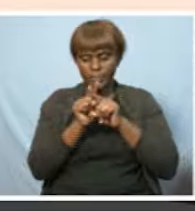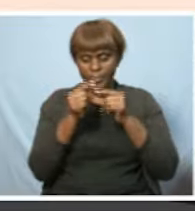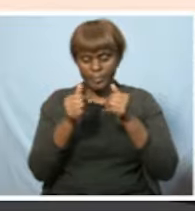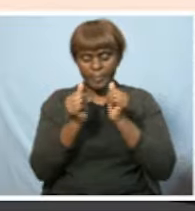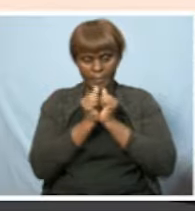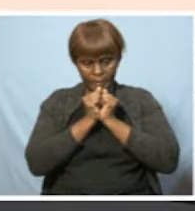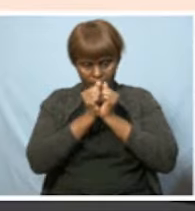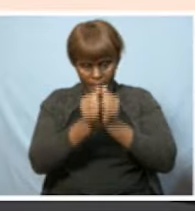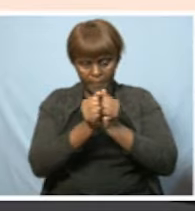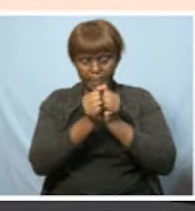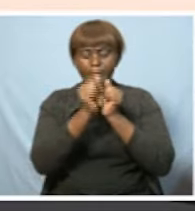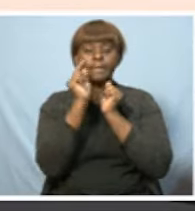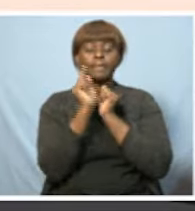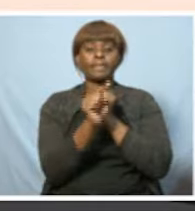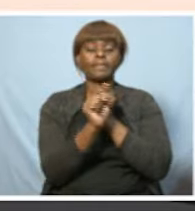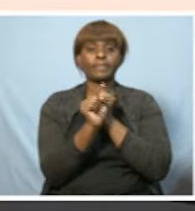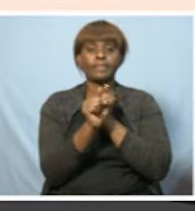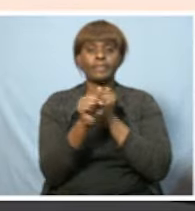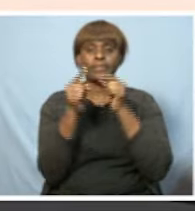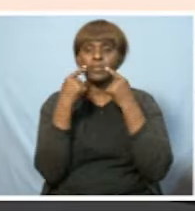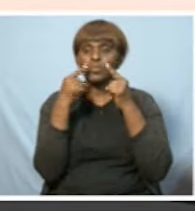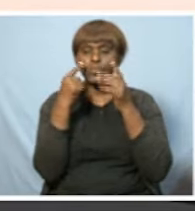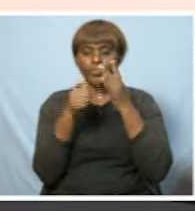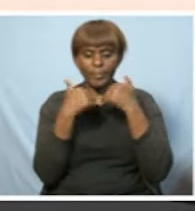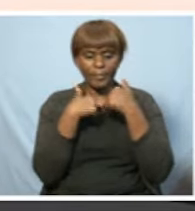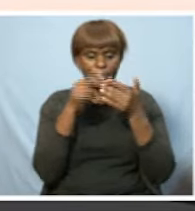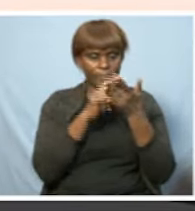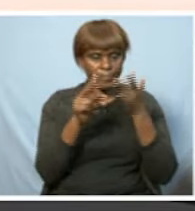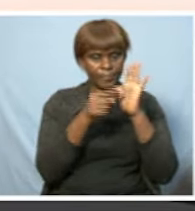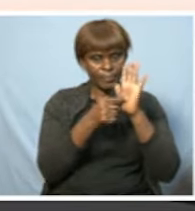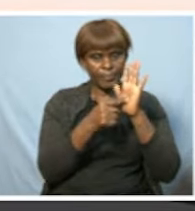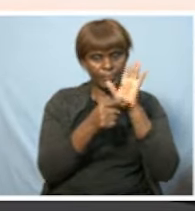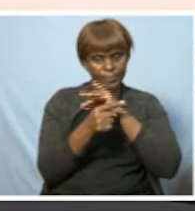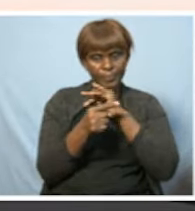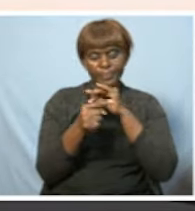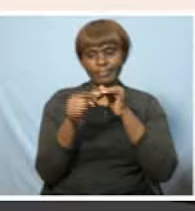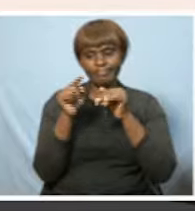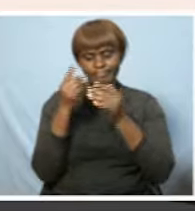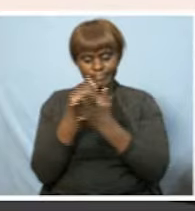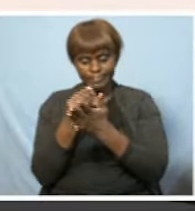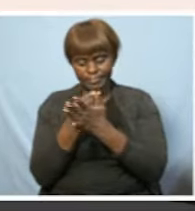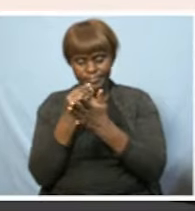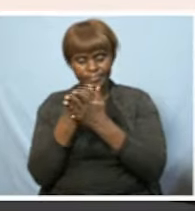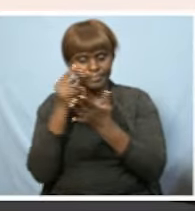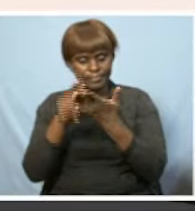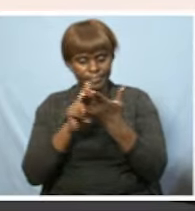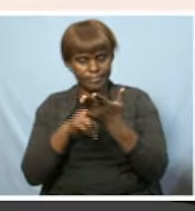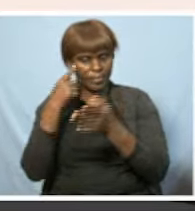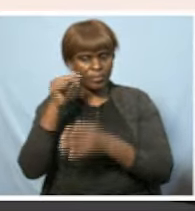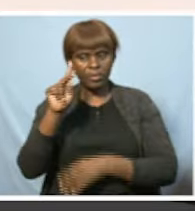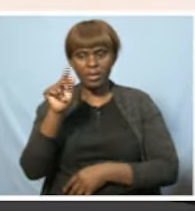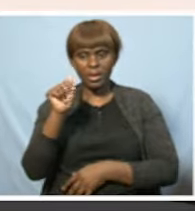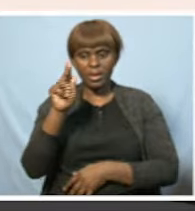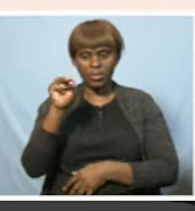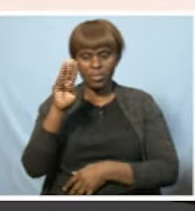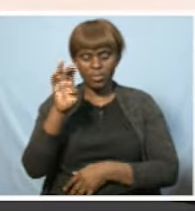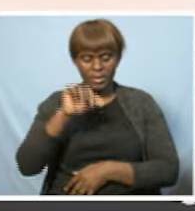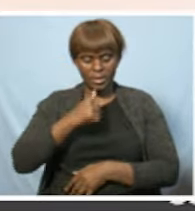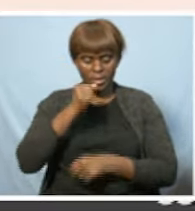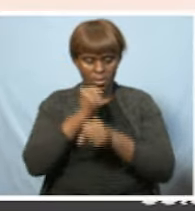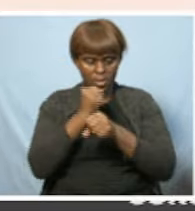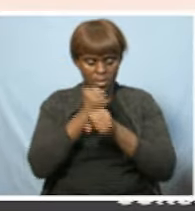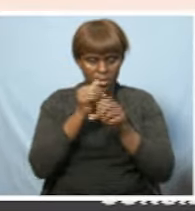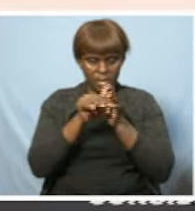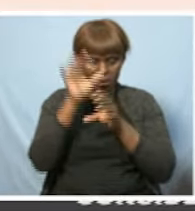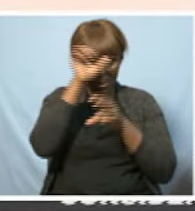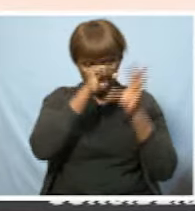by the circular which I just read, which shows that the status of funding for Kaombwe, we're also working on the assumption that